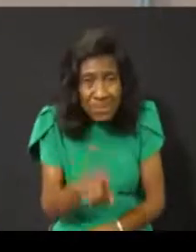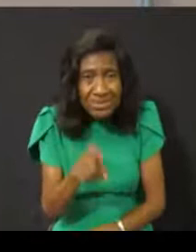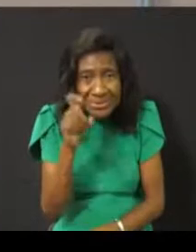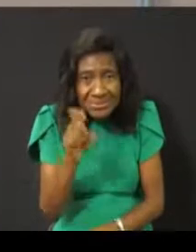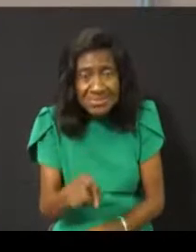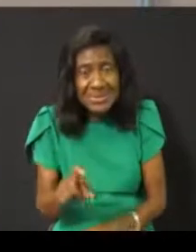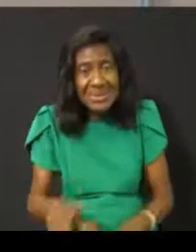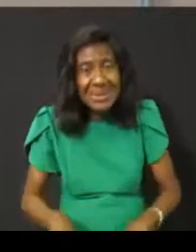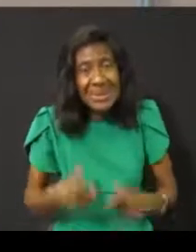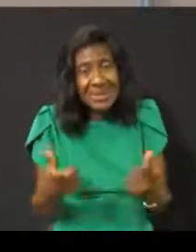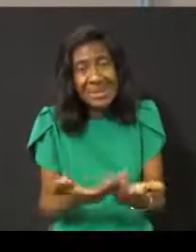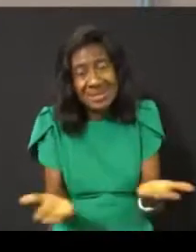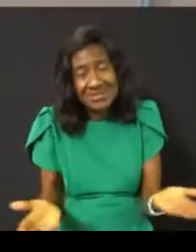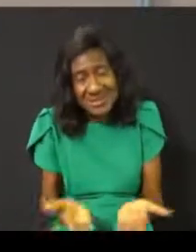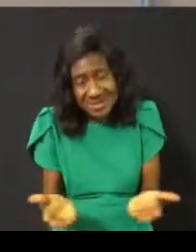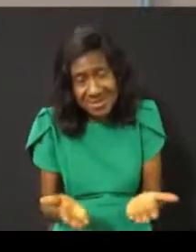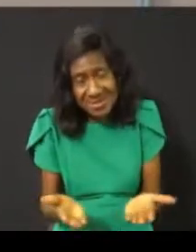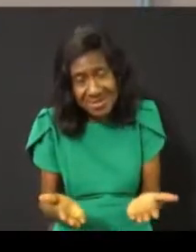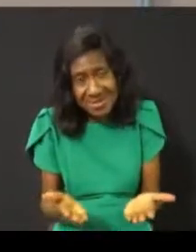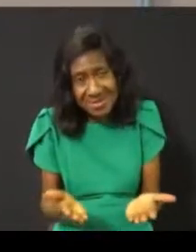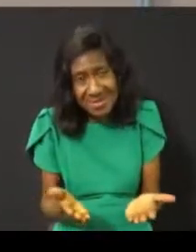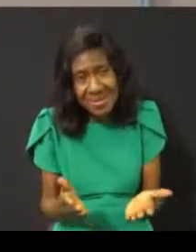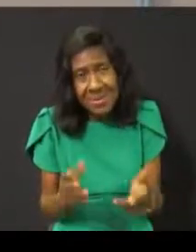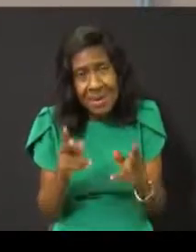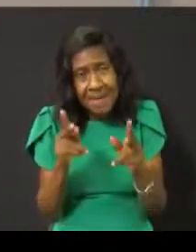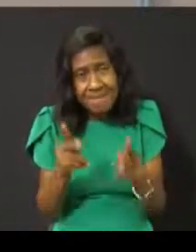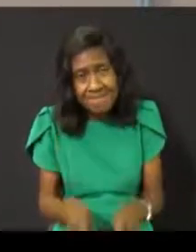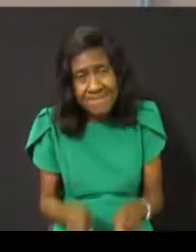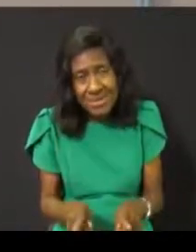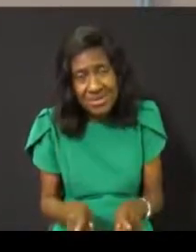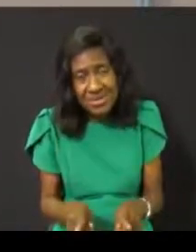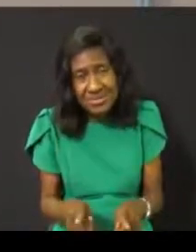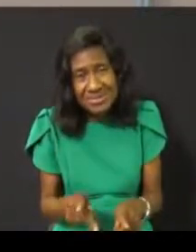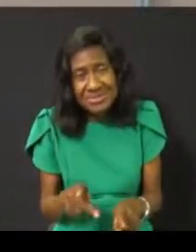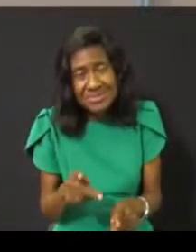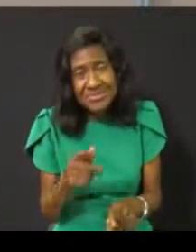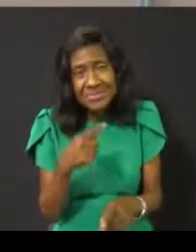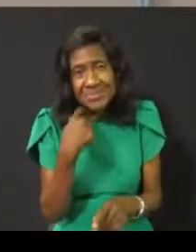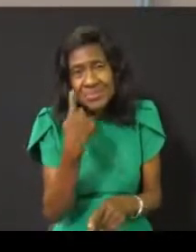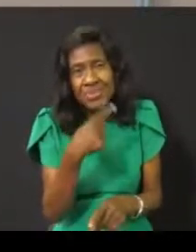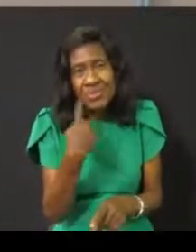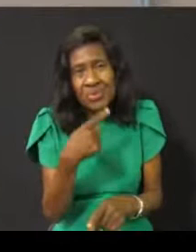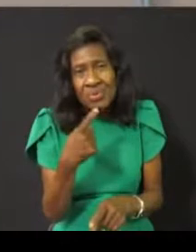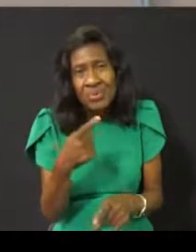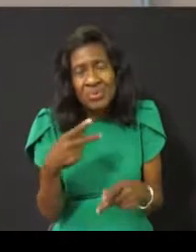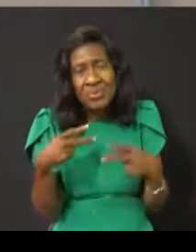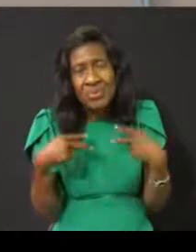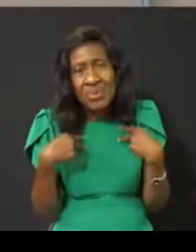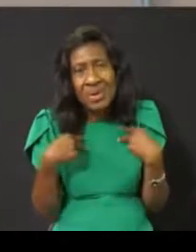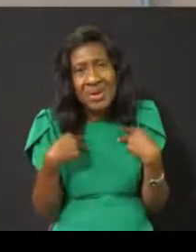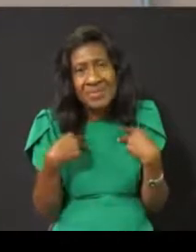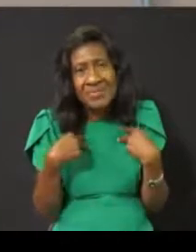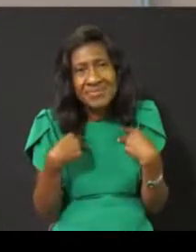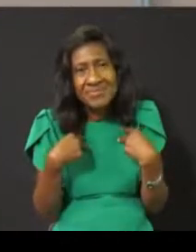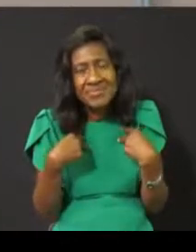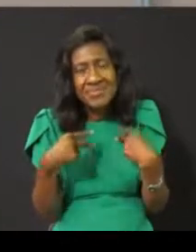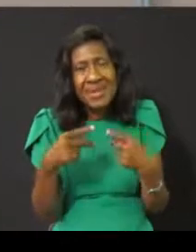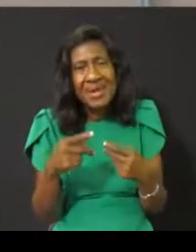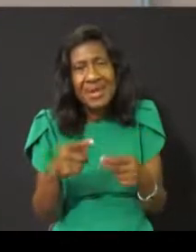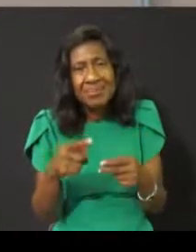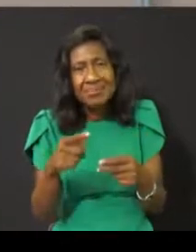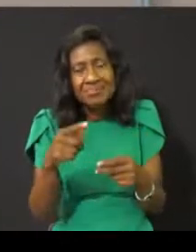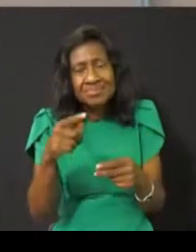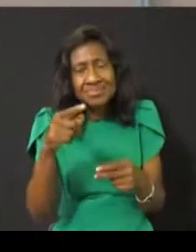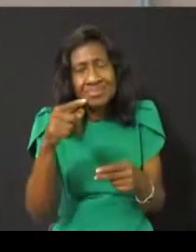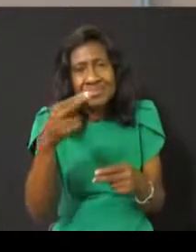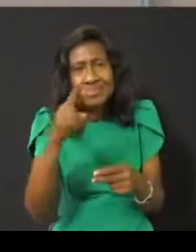Islands. Persons who have submitted a refer a friend into the drop box at the HSA clinic received an additional entry into the drawing